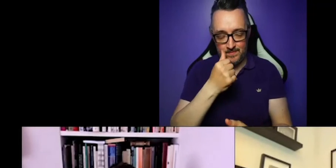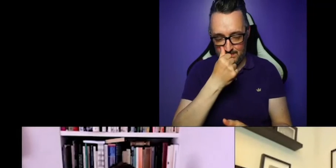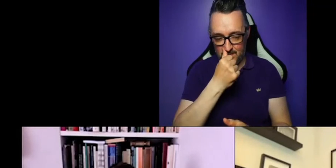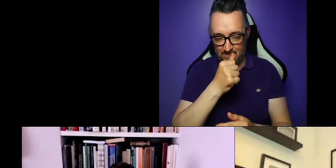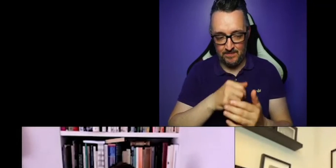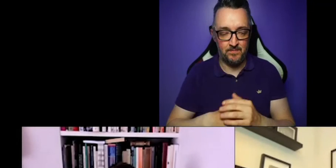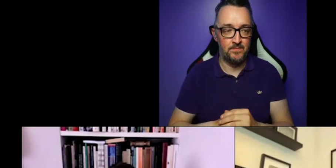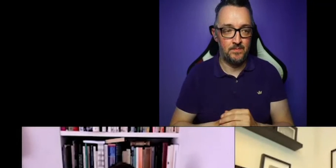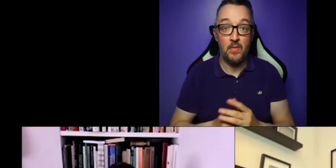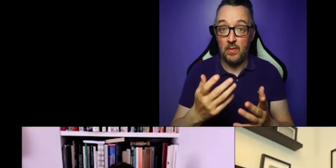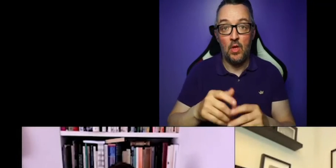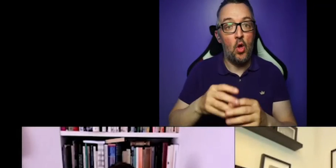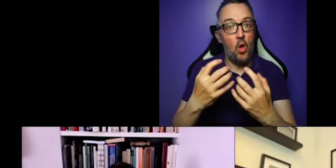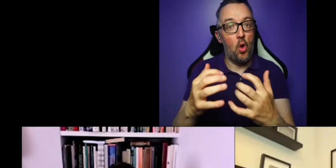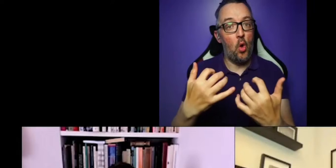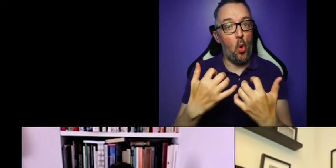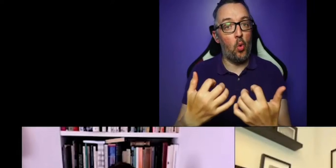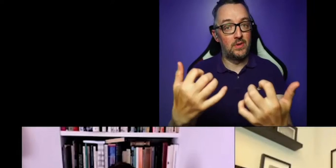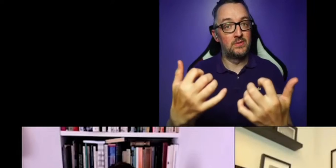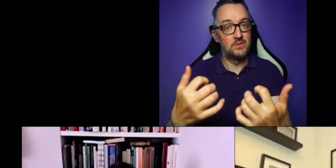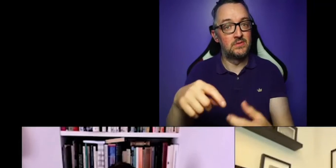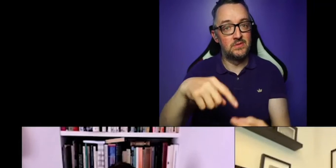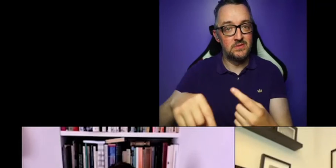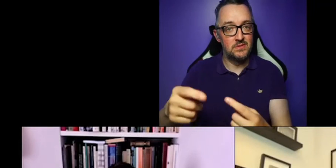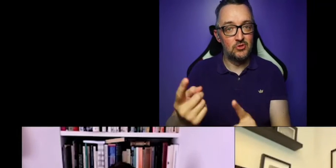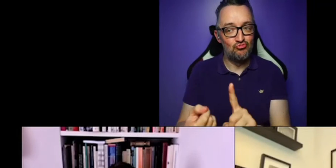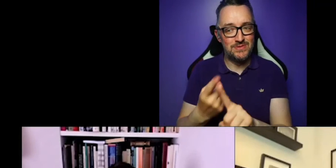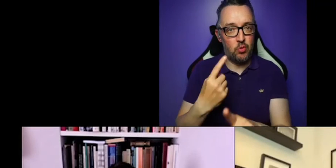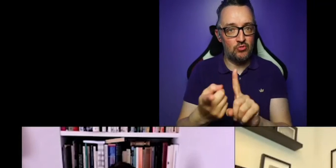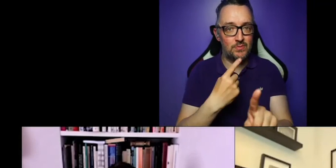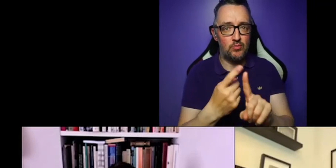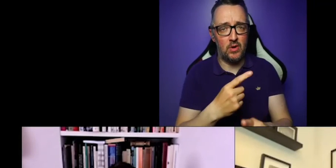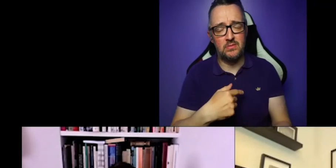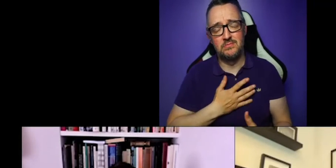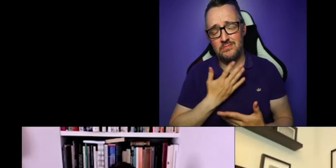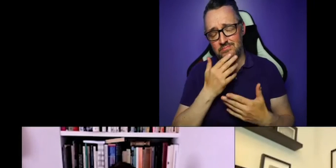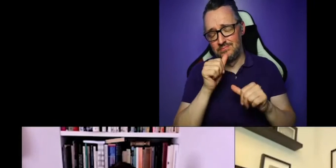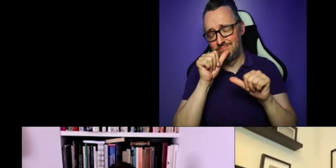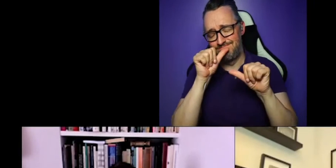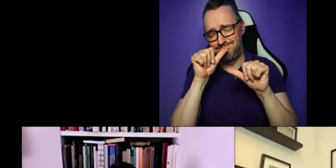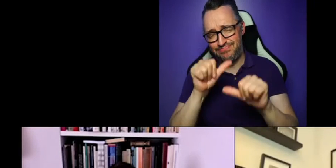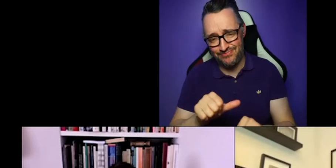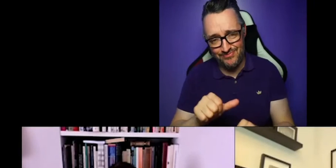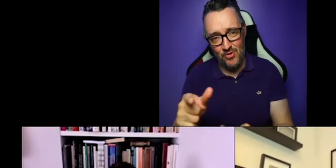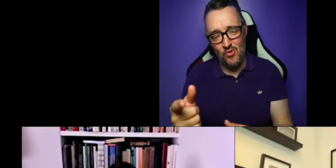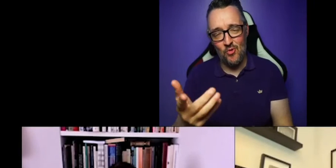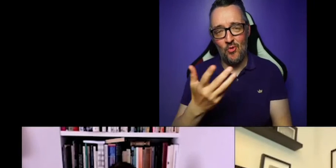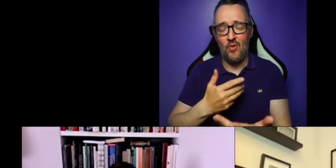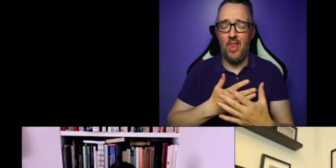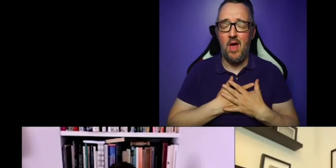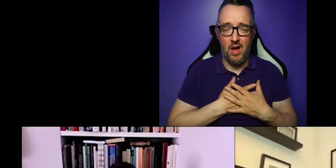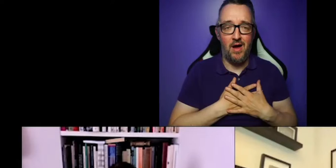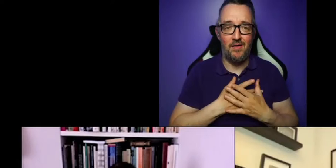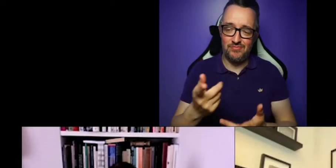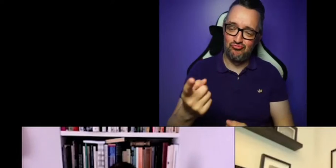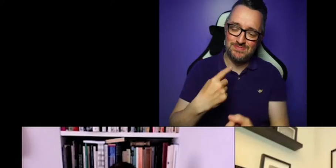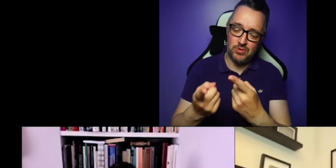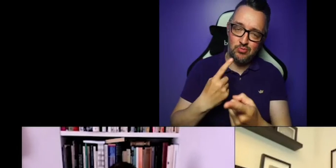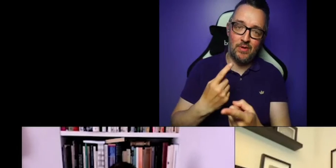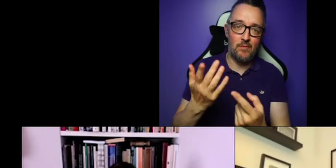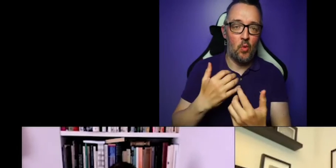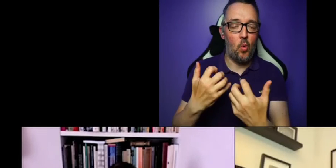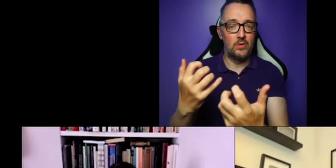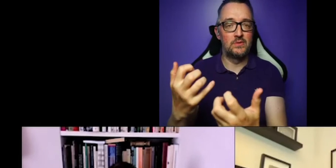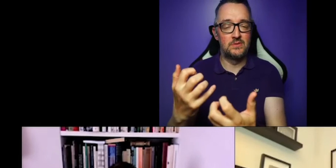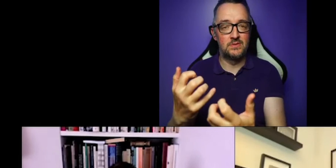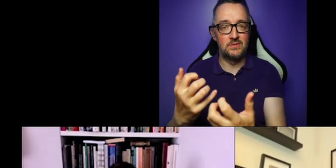audiences who comment and respond, and I absolutely thrive on that and love that. And that's a really, really important part. So I feel like